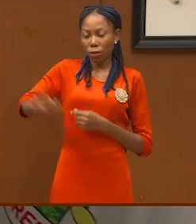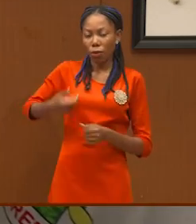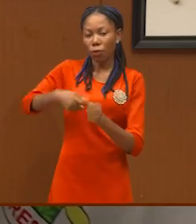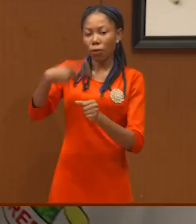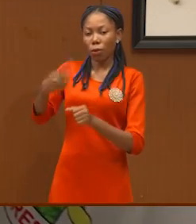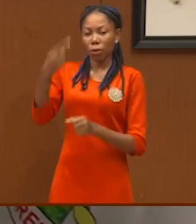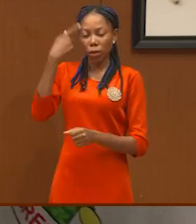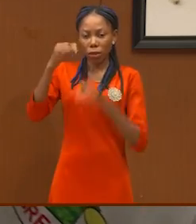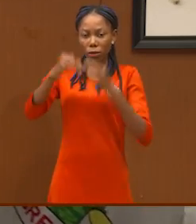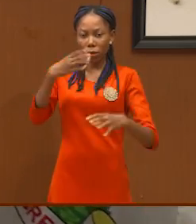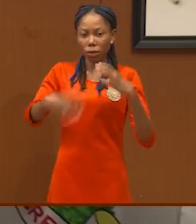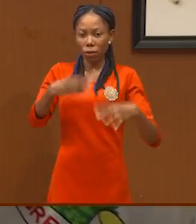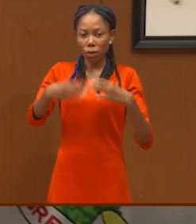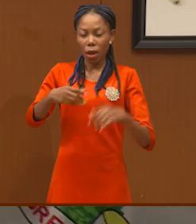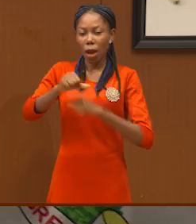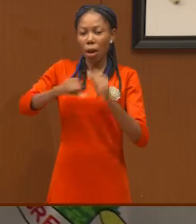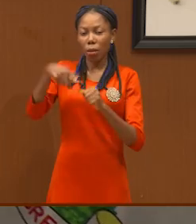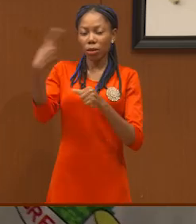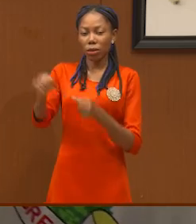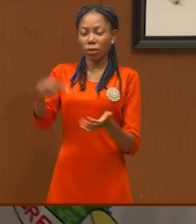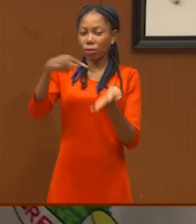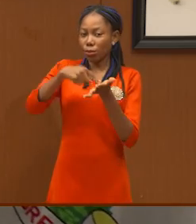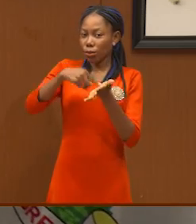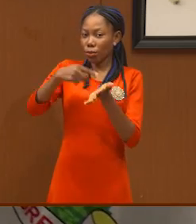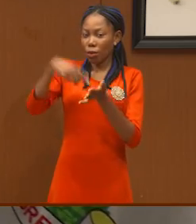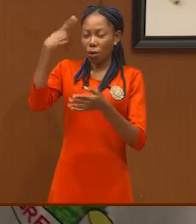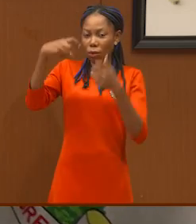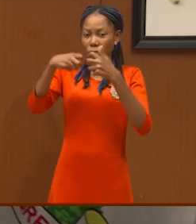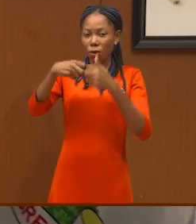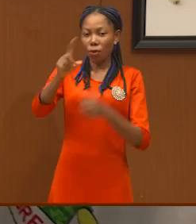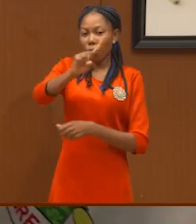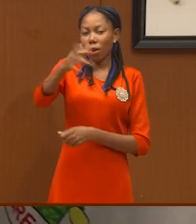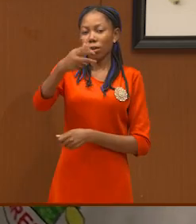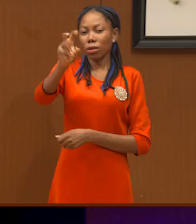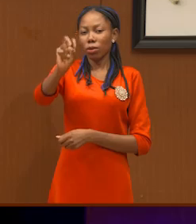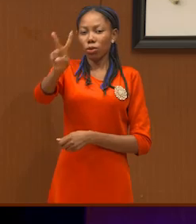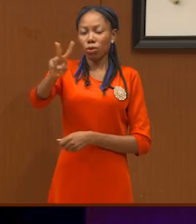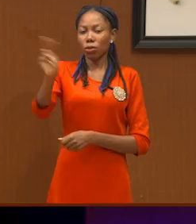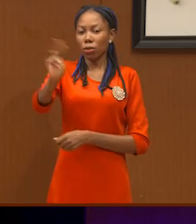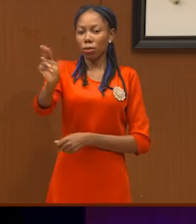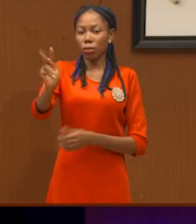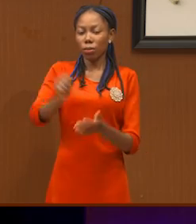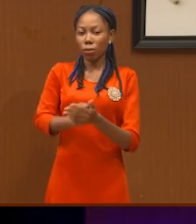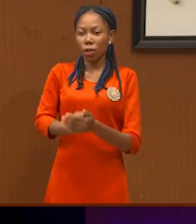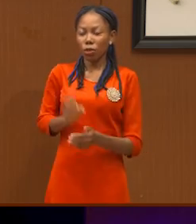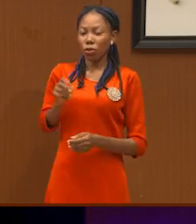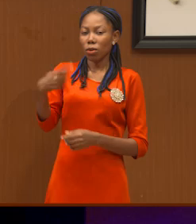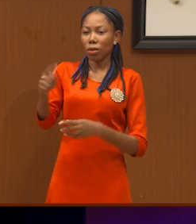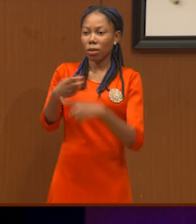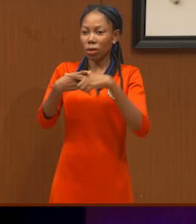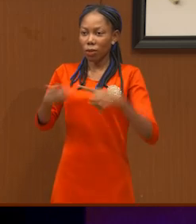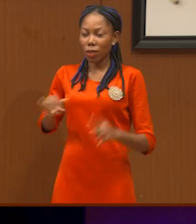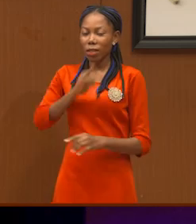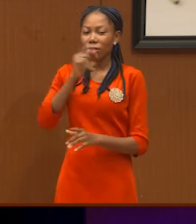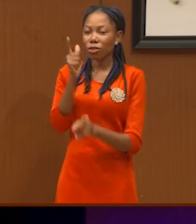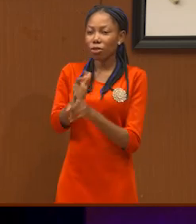Court about outstanding NEPA bill to the sum of 132,000 naira. So the difference we're talking about now is